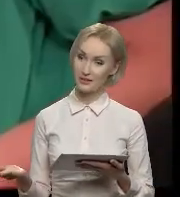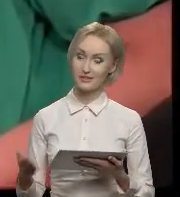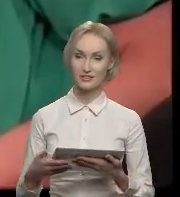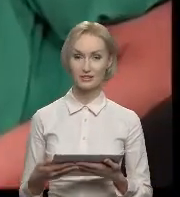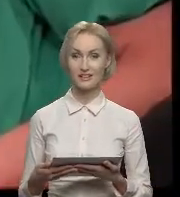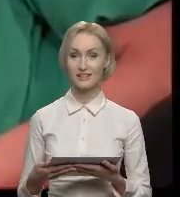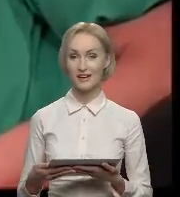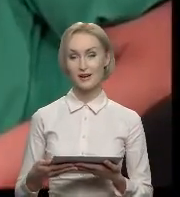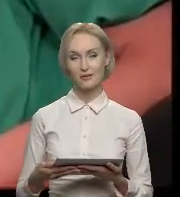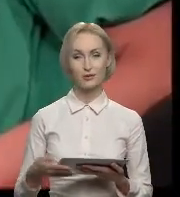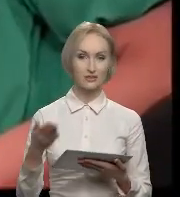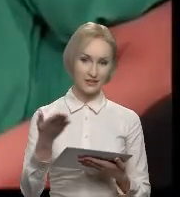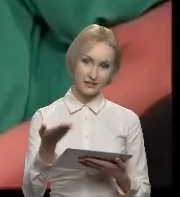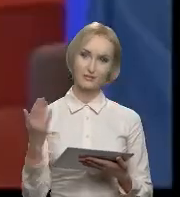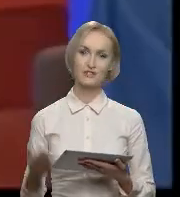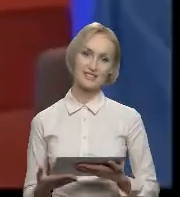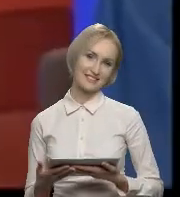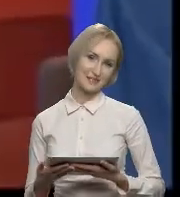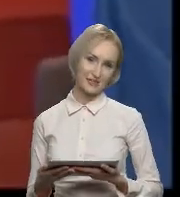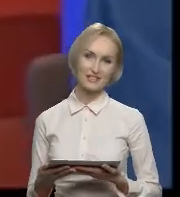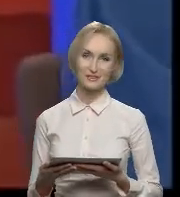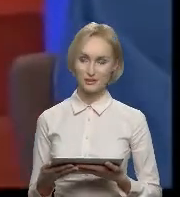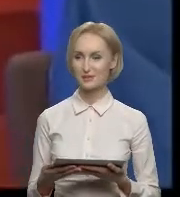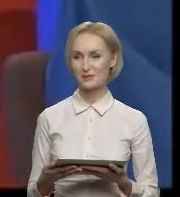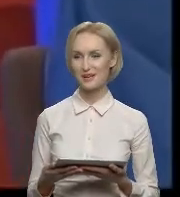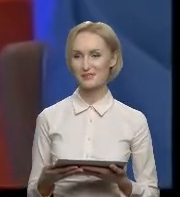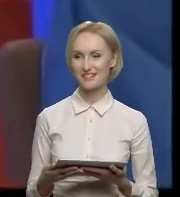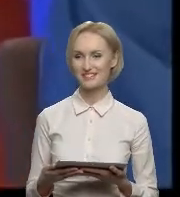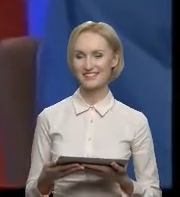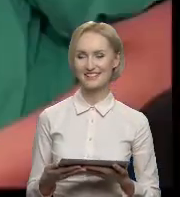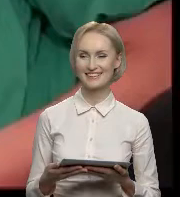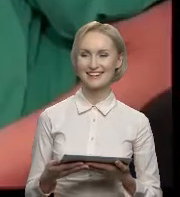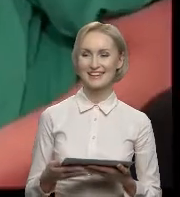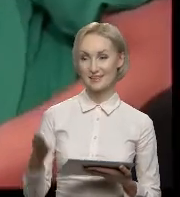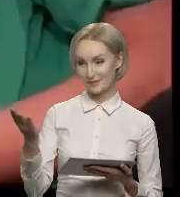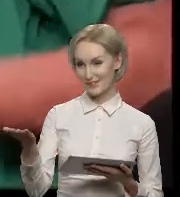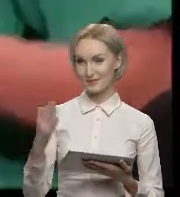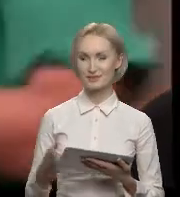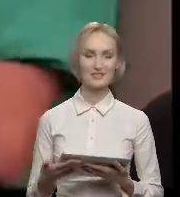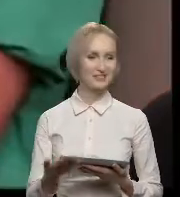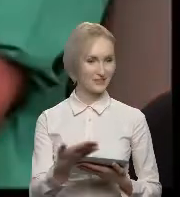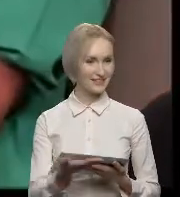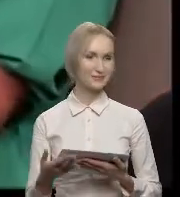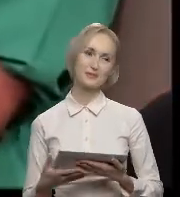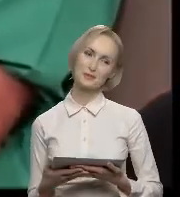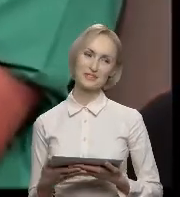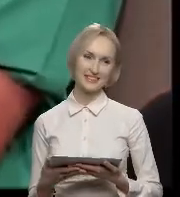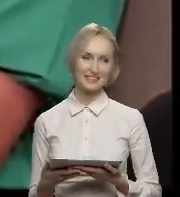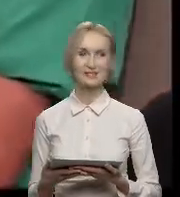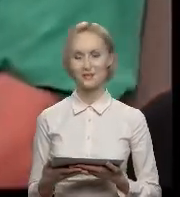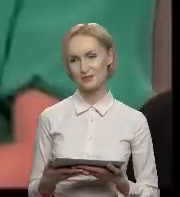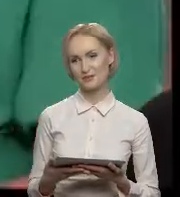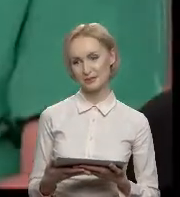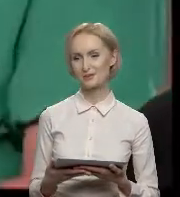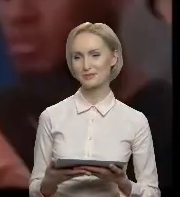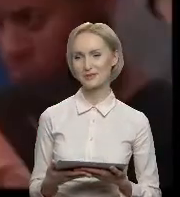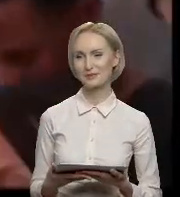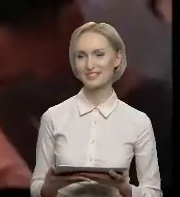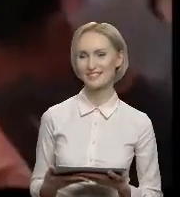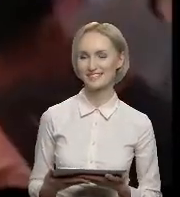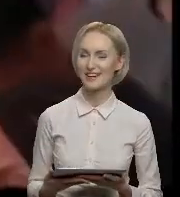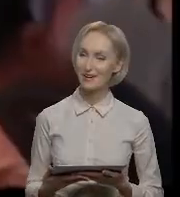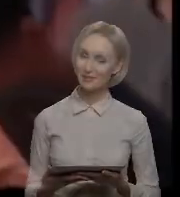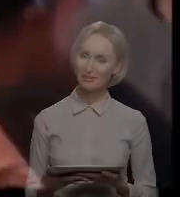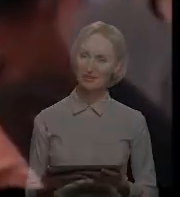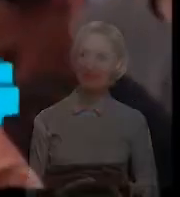prove it. But guess what? If this is your man and that's what he needs to be secure, you might need to do that for him. Would you agree? Well, no. I mean, yeah. Jasmine, why not do what